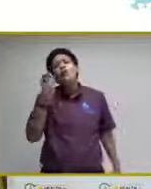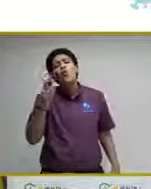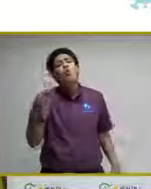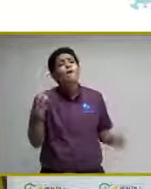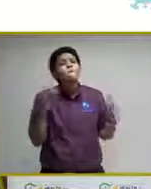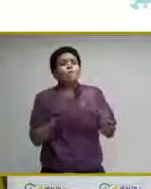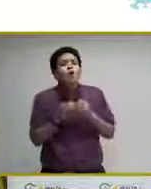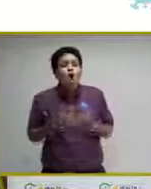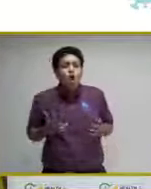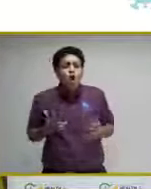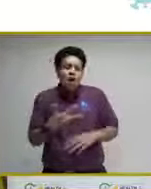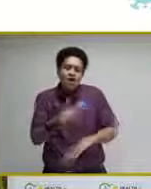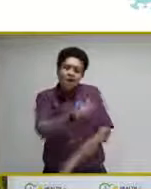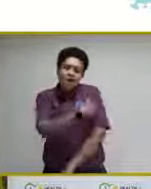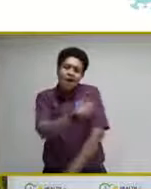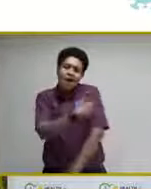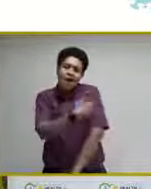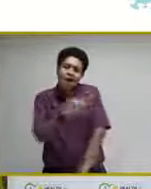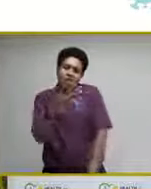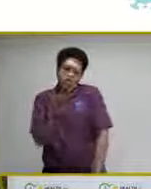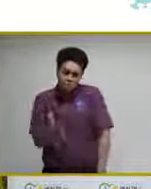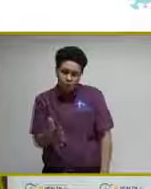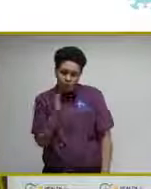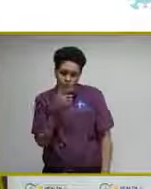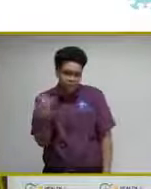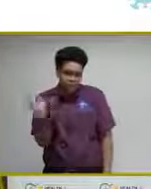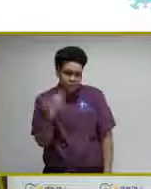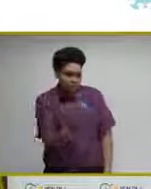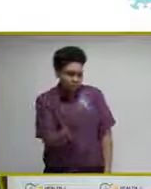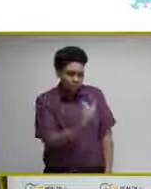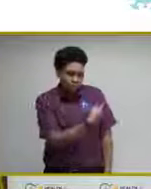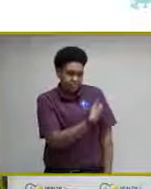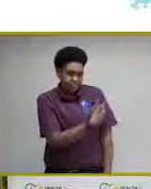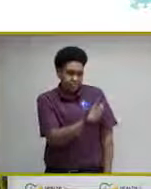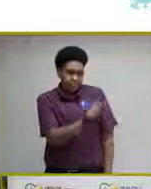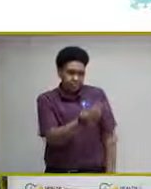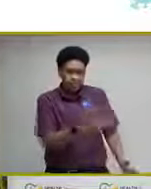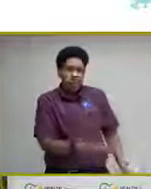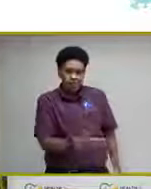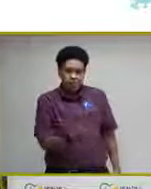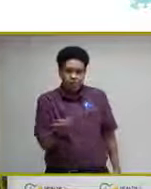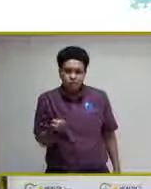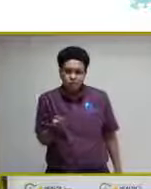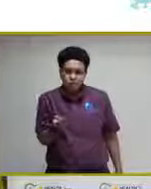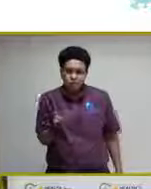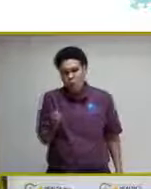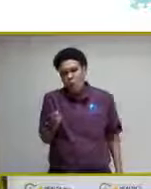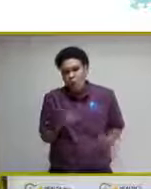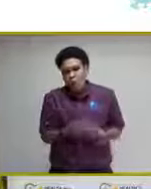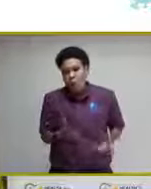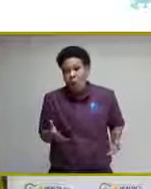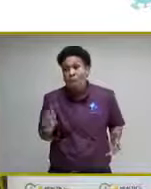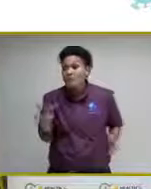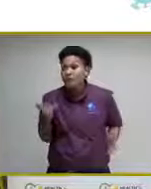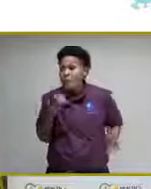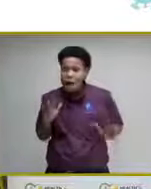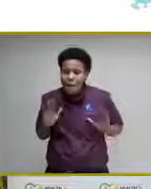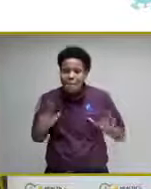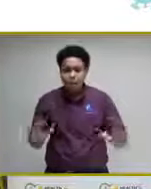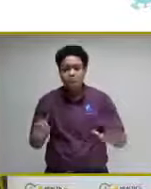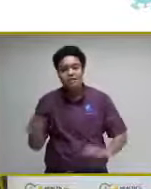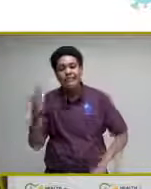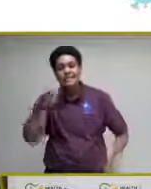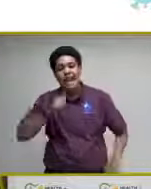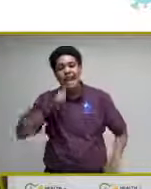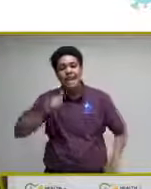more vaccinators. And the vaccinators are what drives the vaccination per